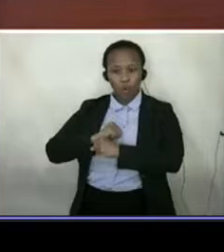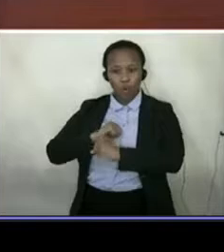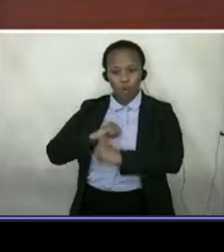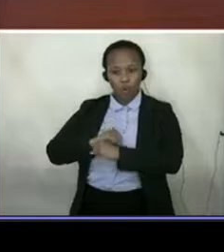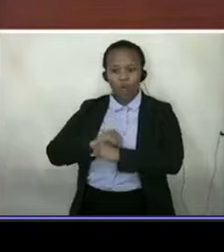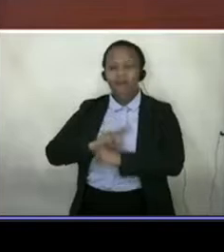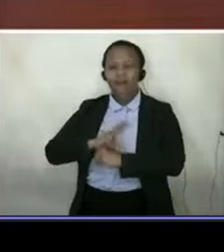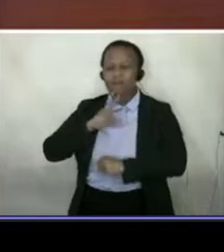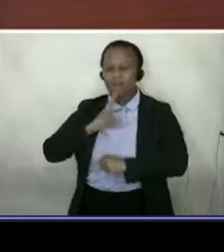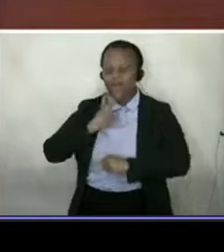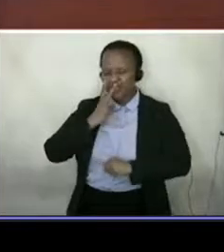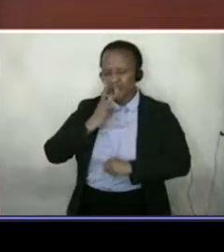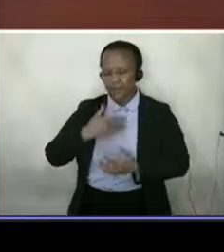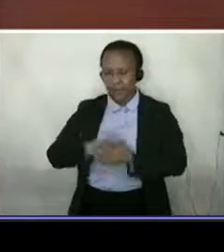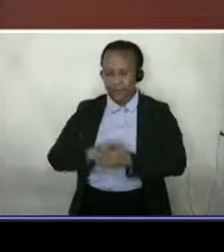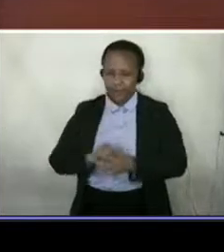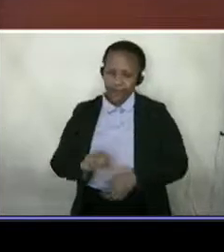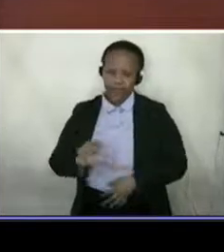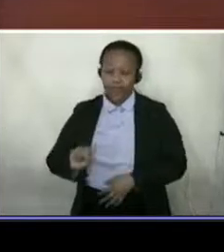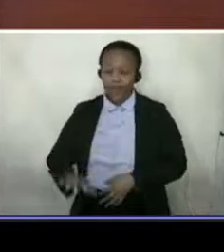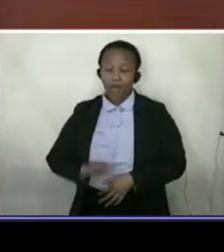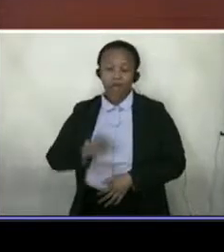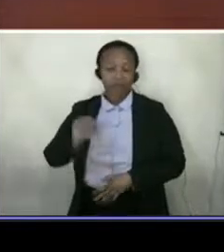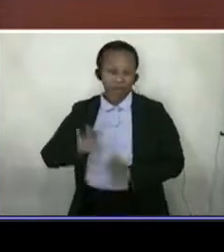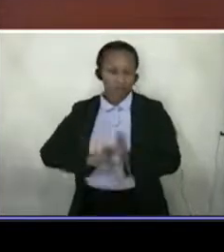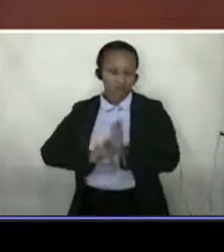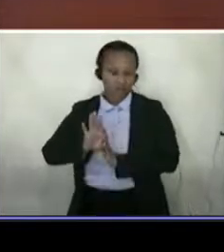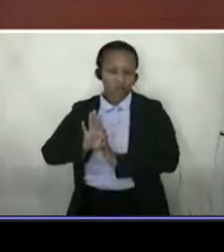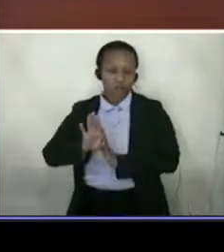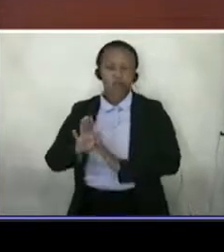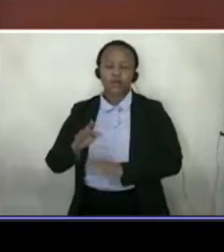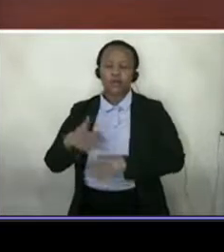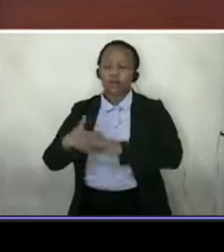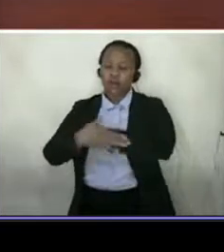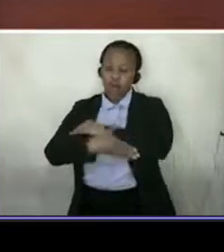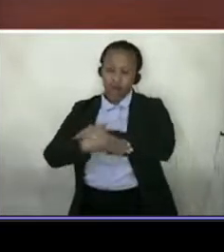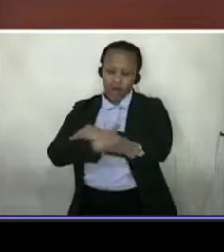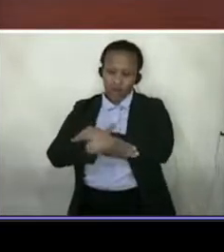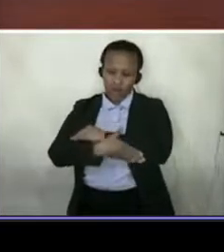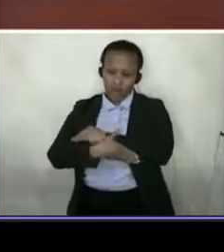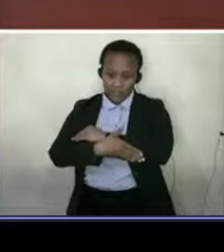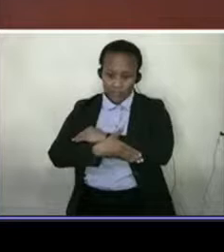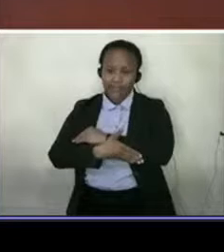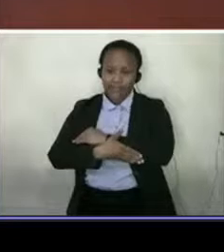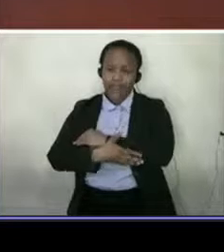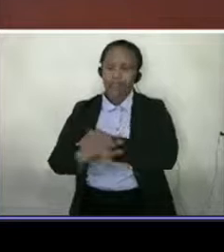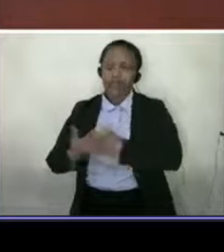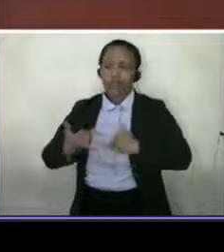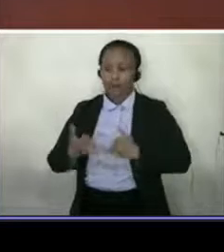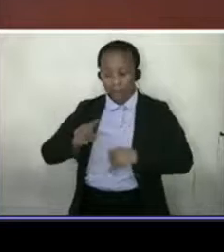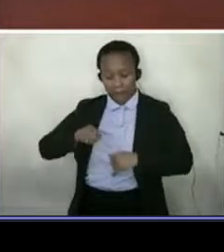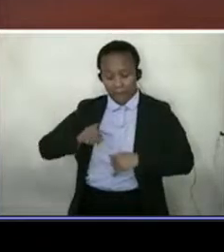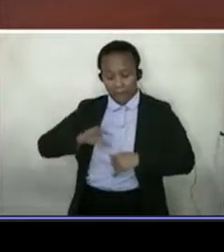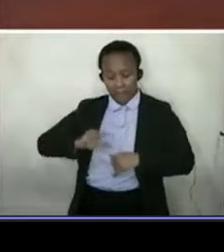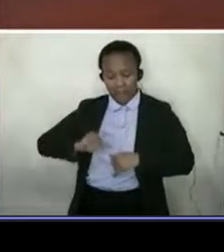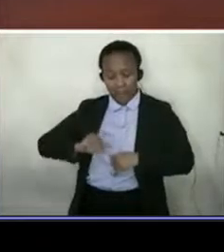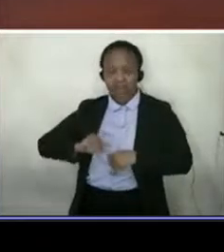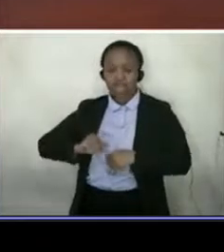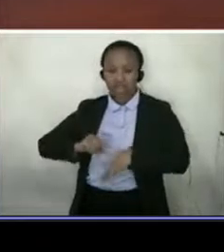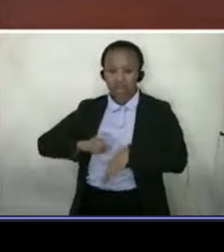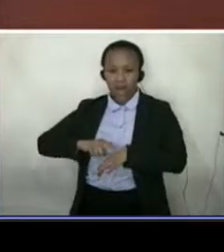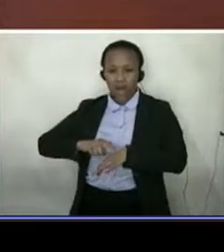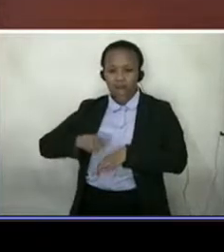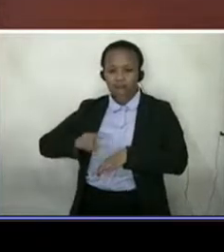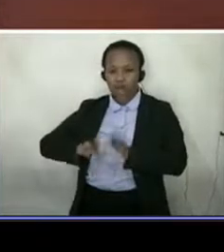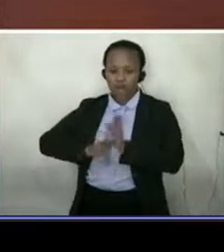that South Africa is a developing country. It should be allowed space and time to find its rhythm for development, but also we